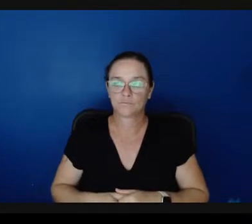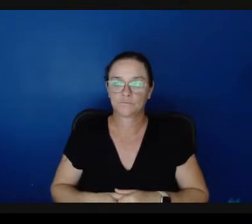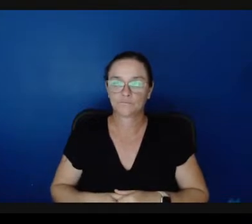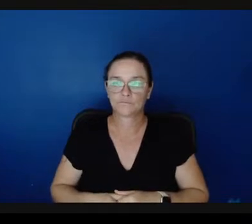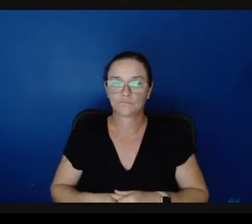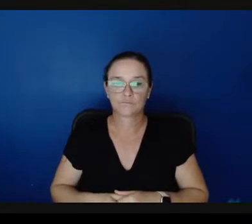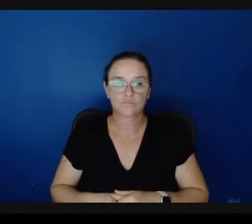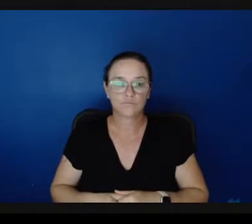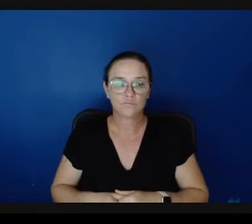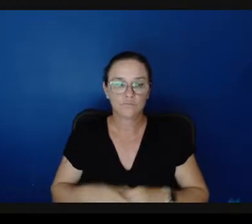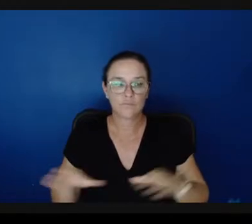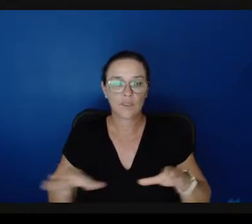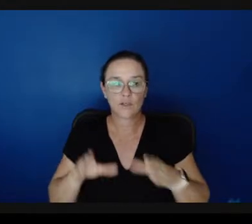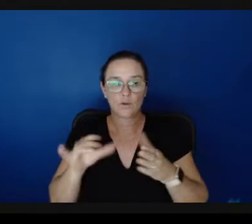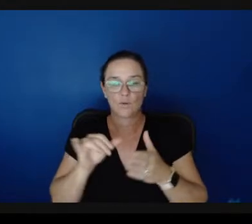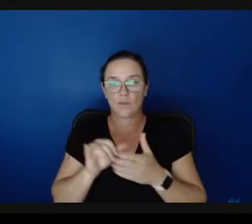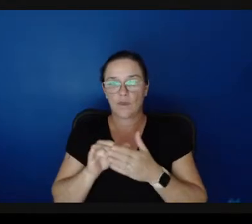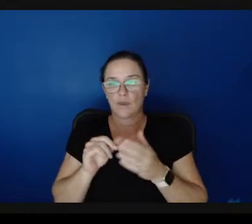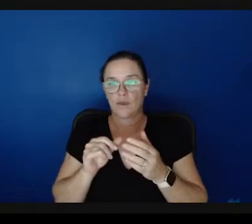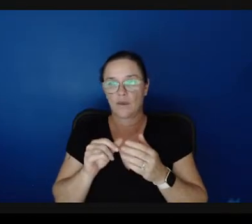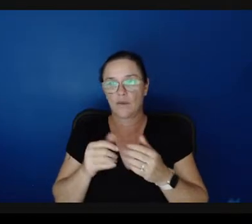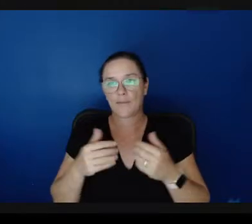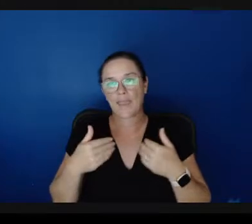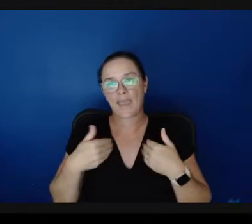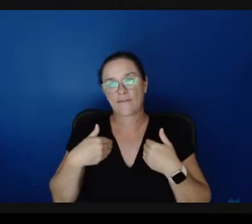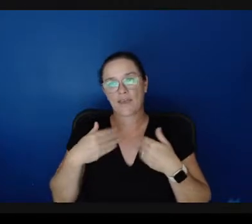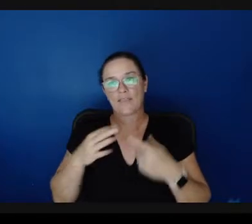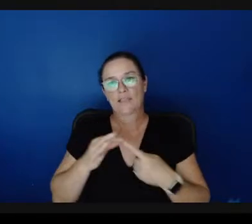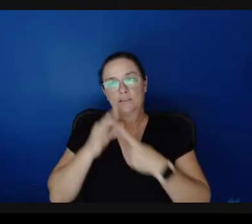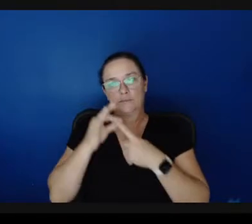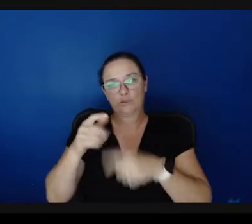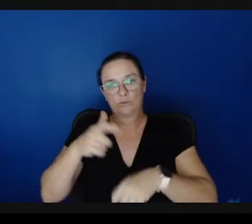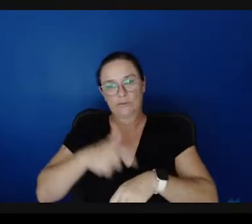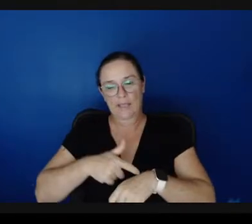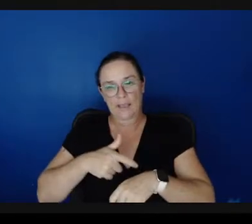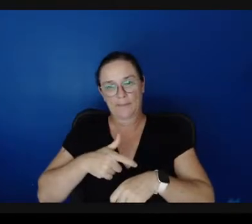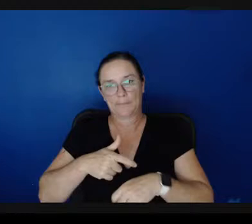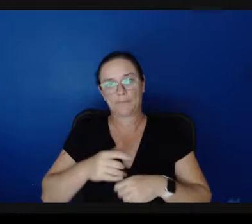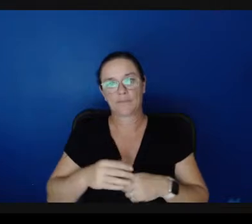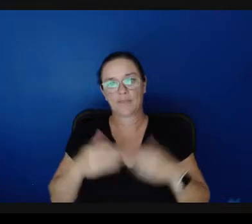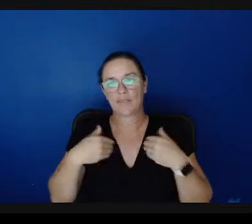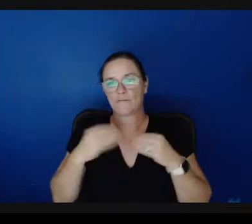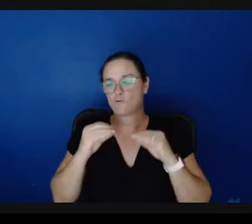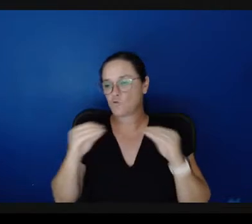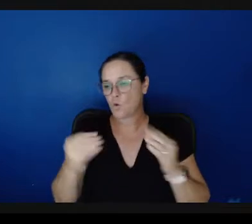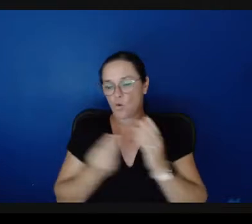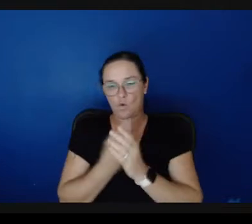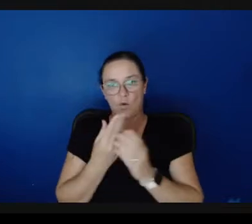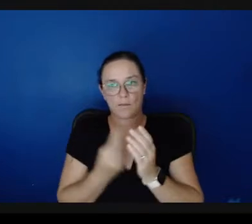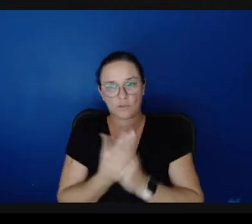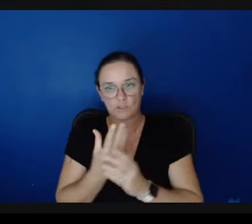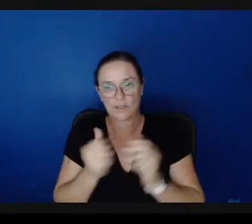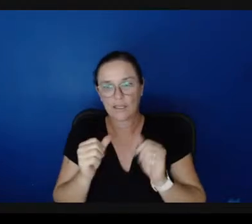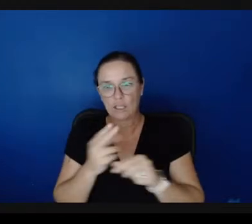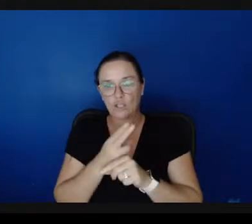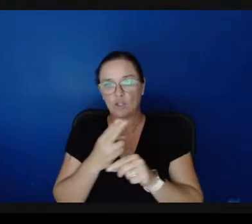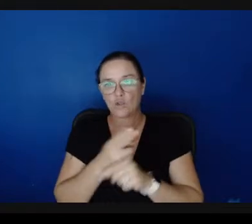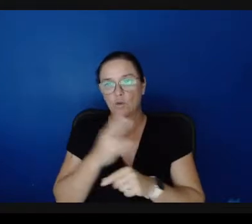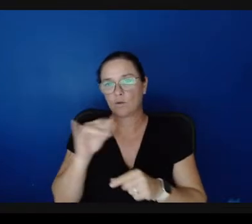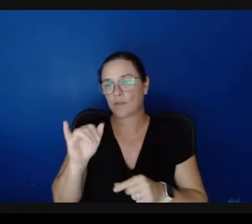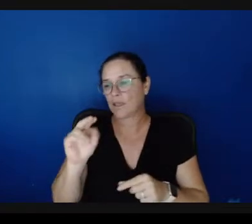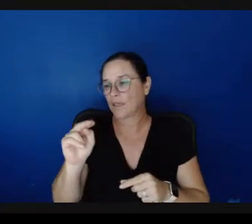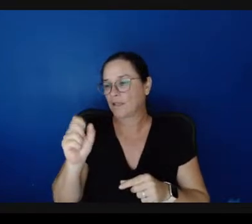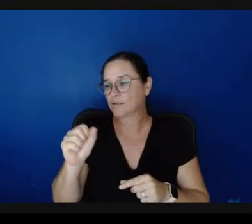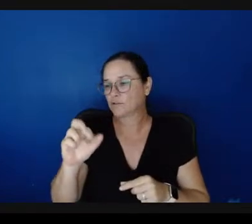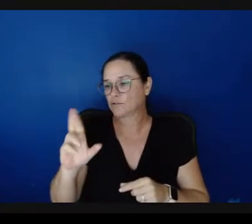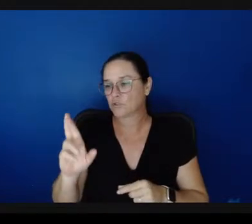this by having this unique period in time where you have no eruption in Mauna Loa. So you can basically use your INSAR to calculate how